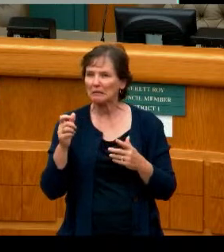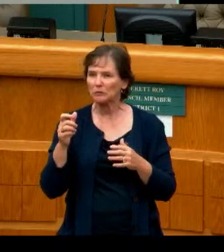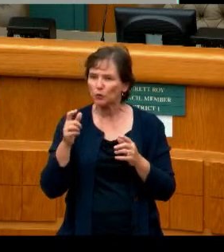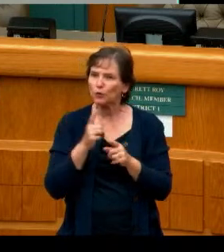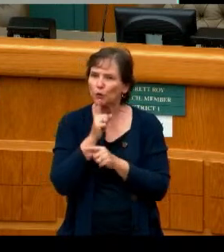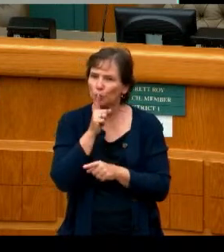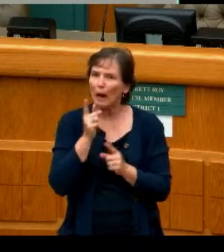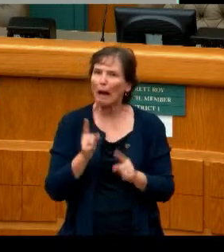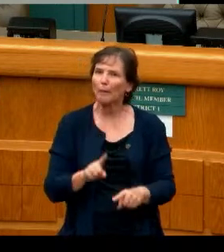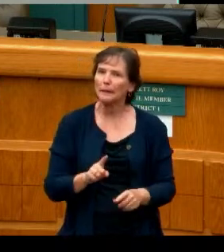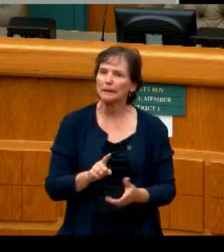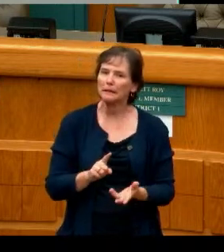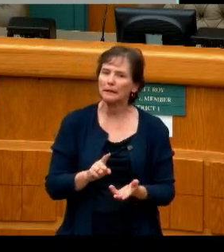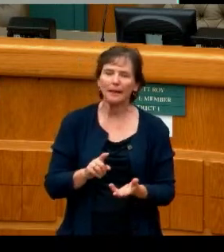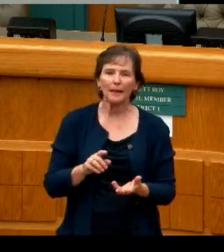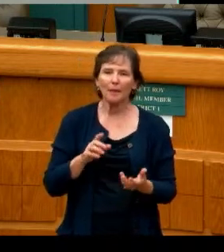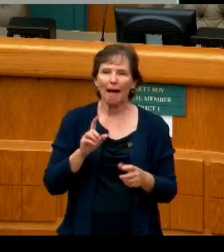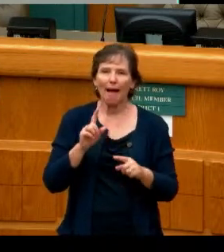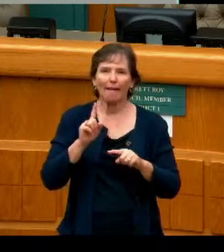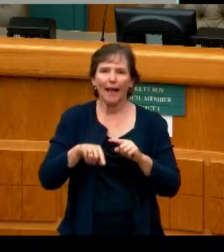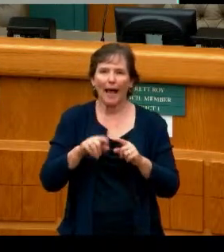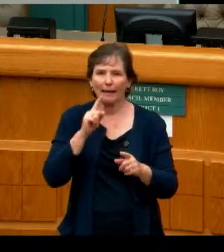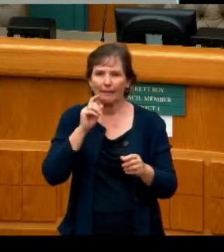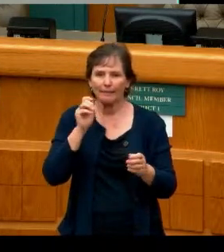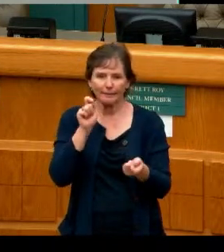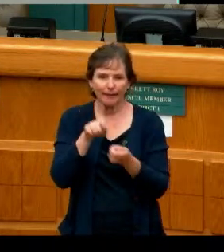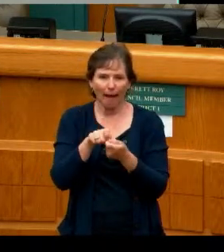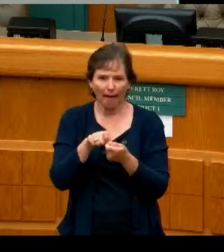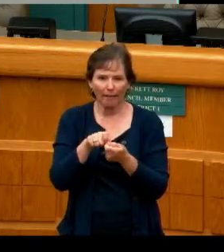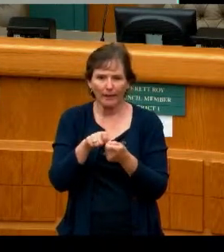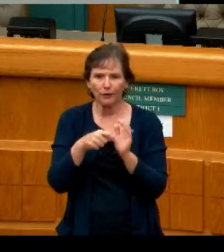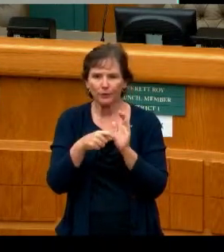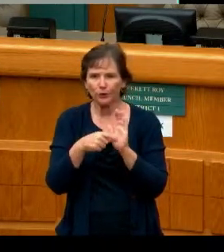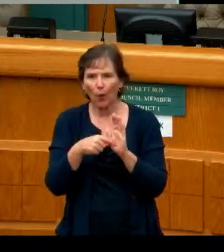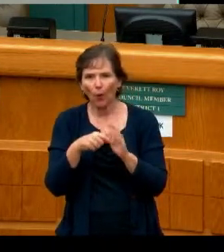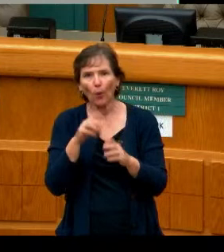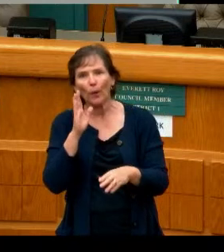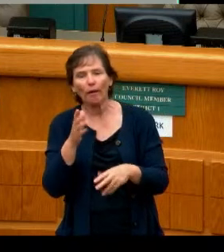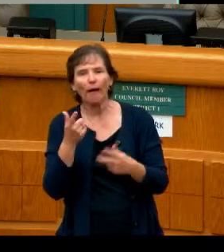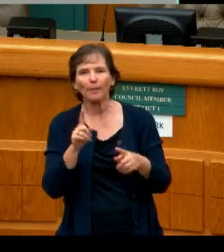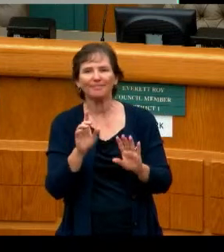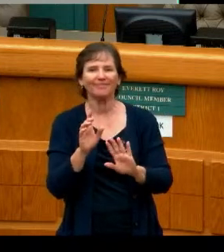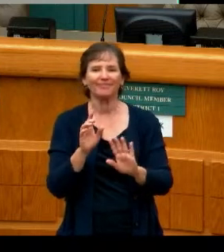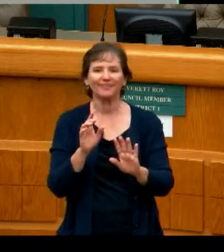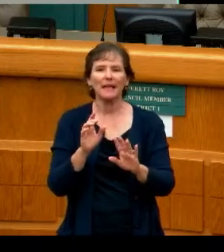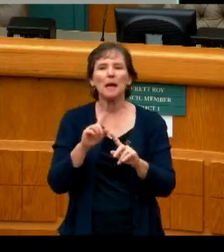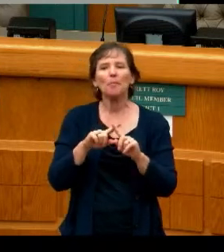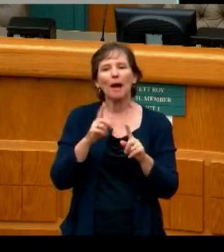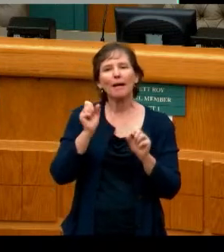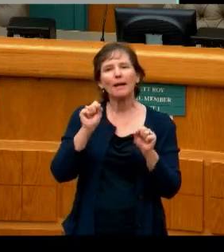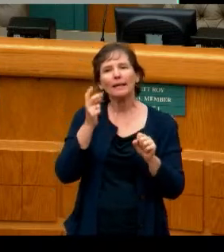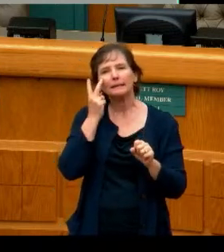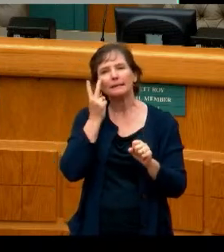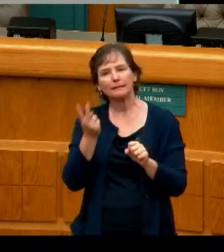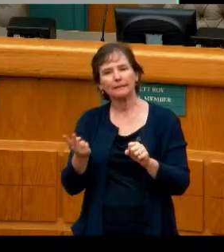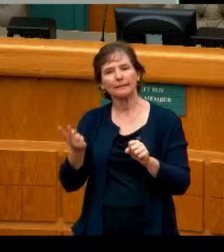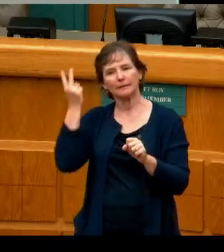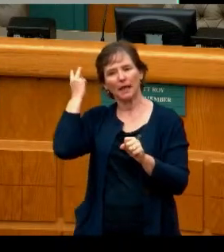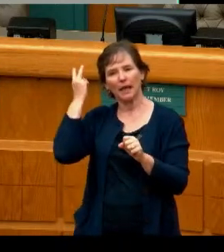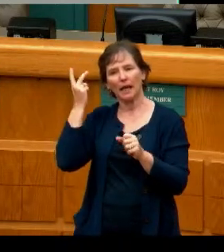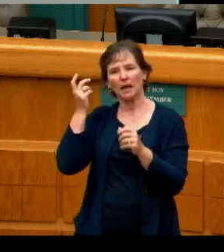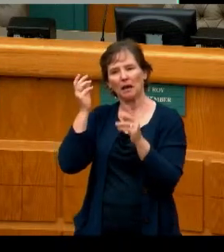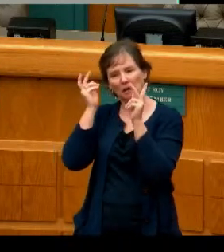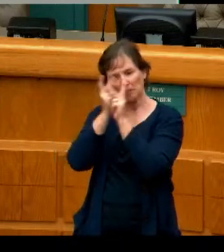You can see that at this point, it's been fairly accurate. We can't predict what's going to happen in the future. We're not